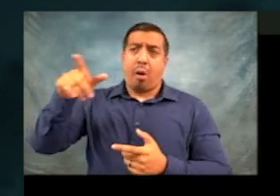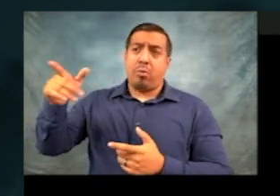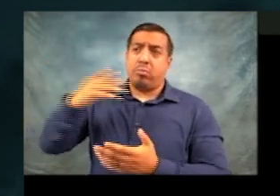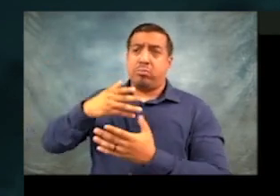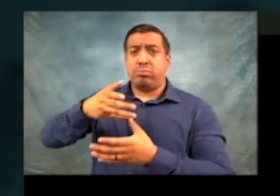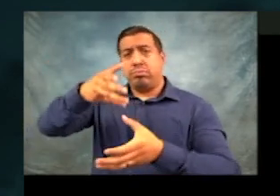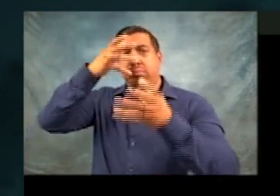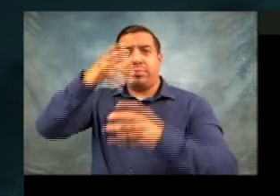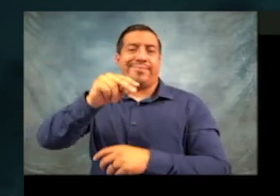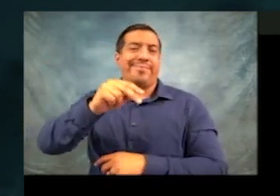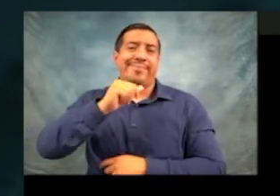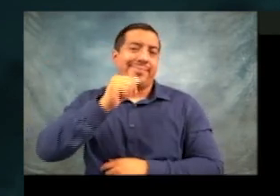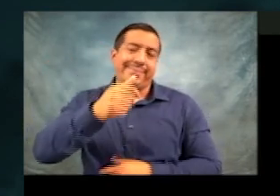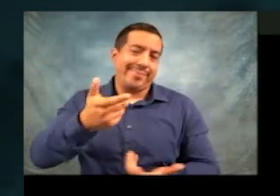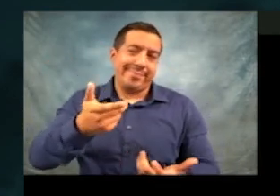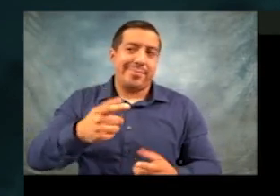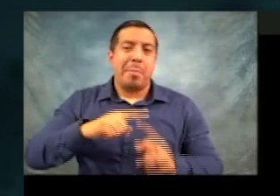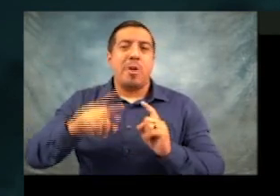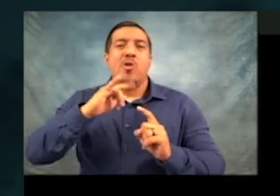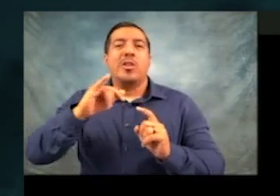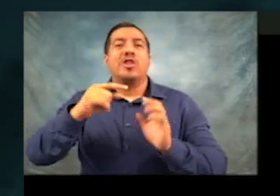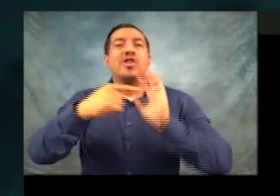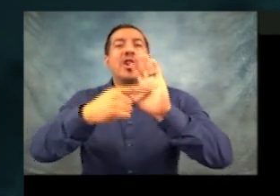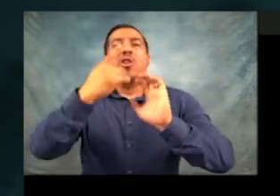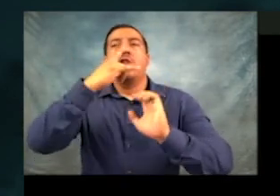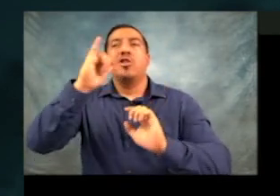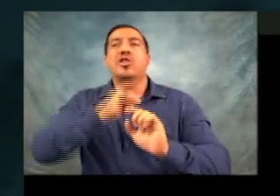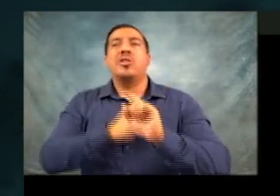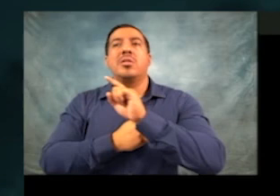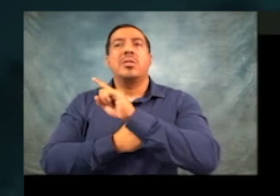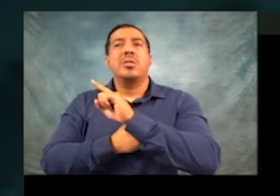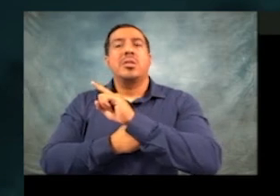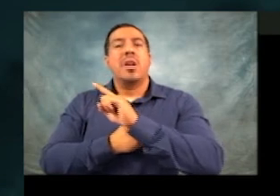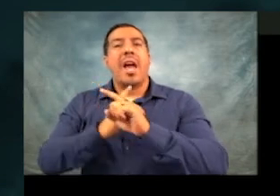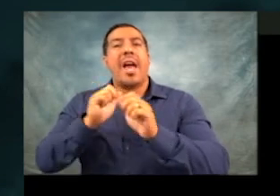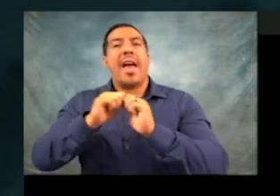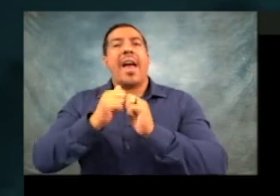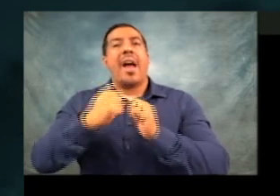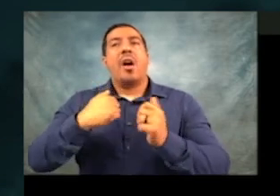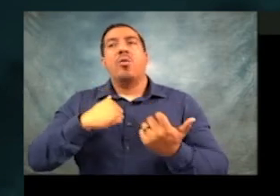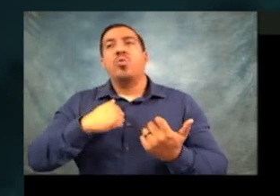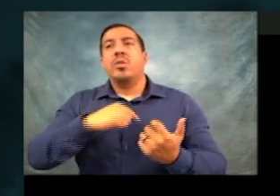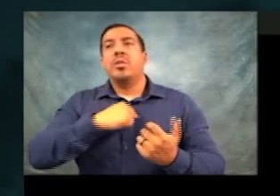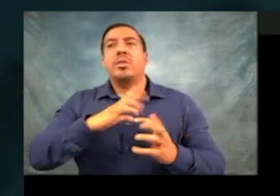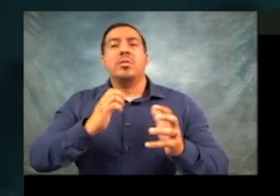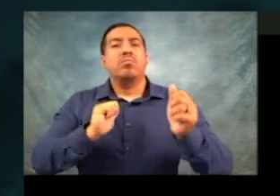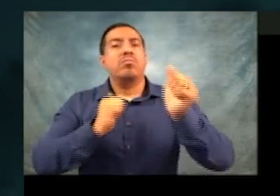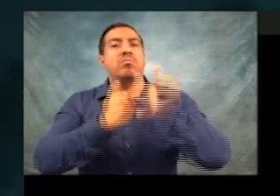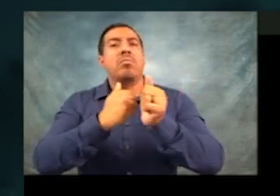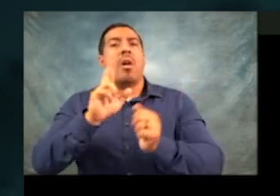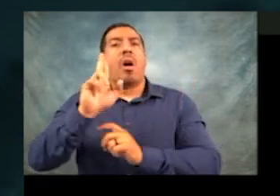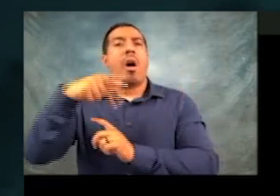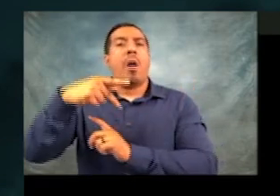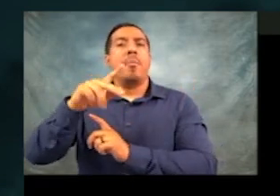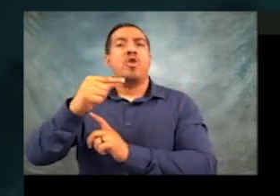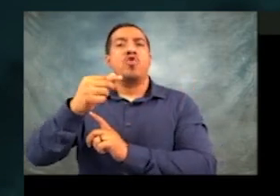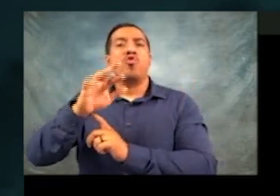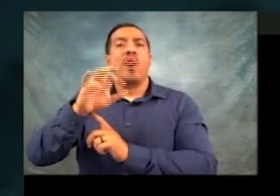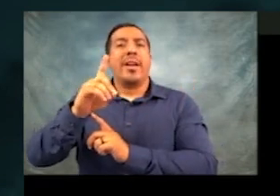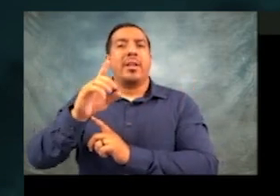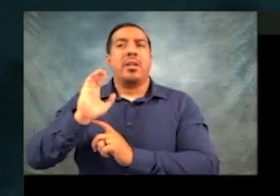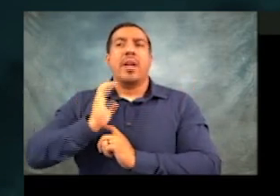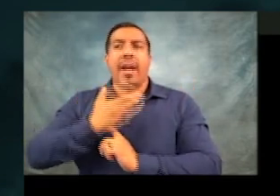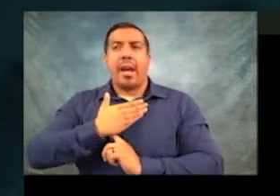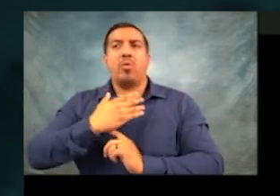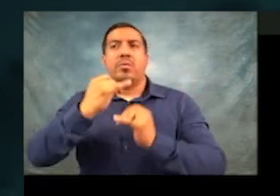And so this is a quick look at how we've upgraded our modeling over the last couple of years. So the black line is